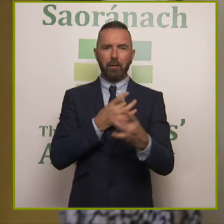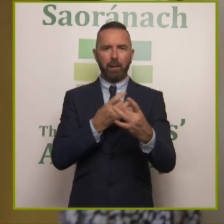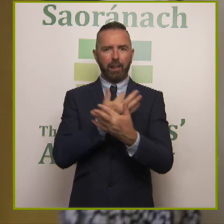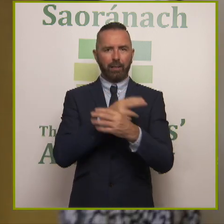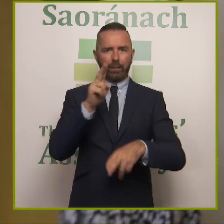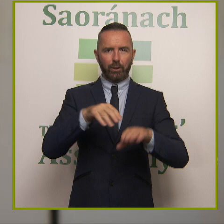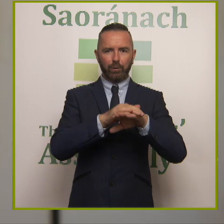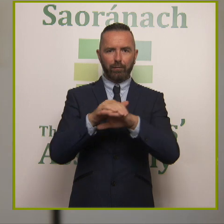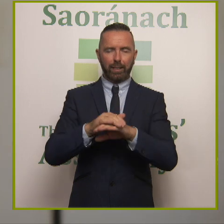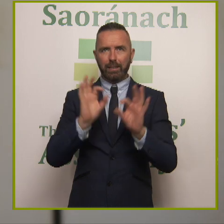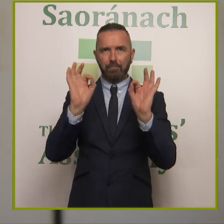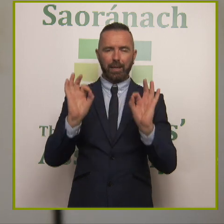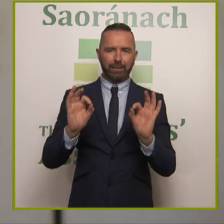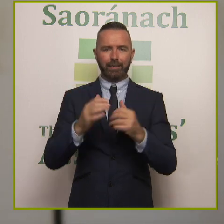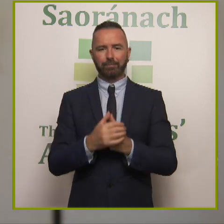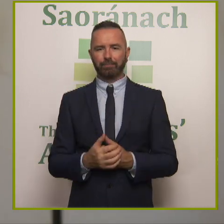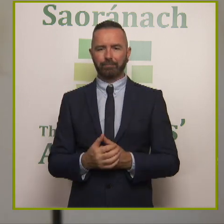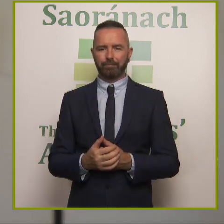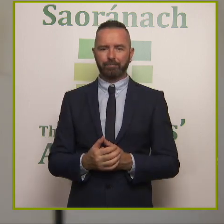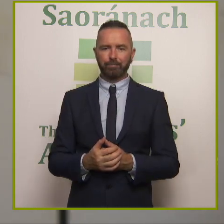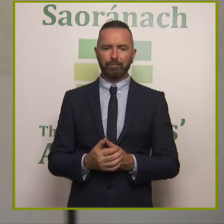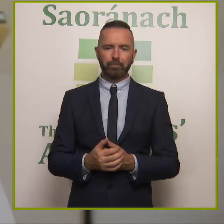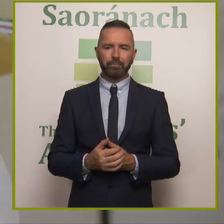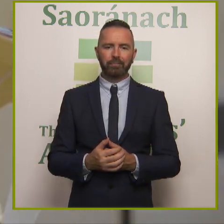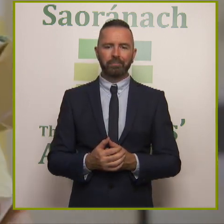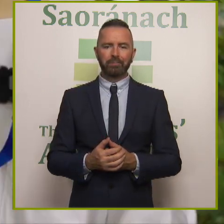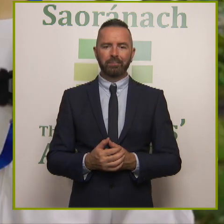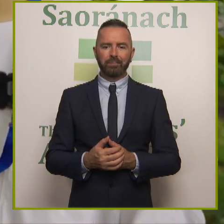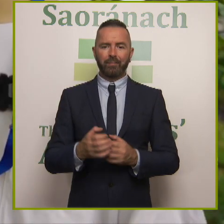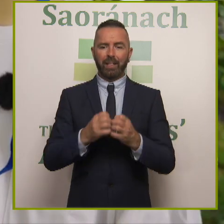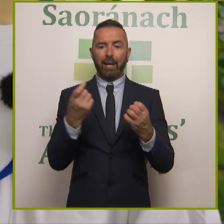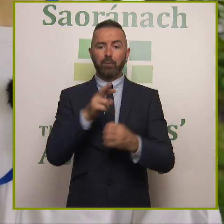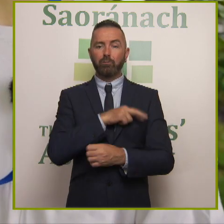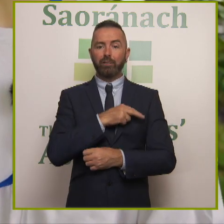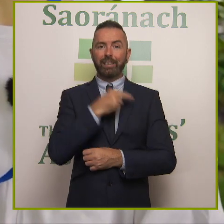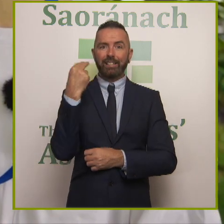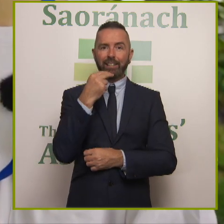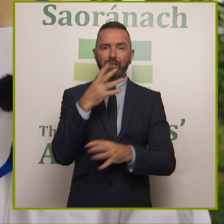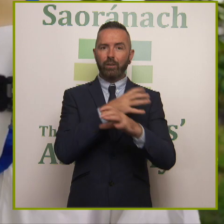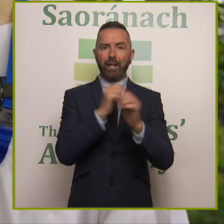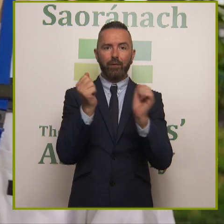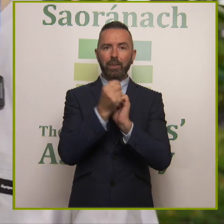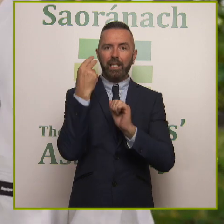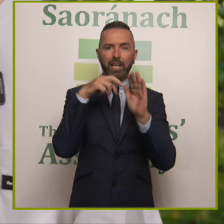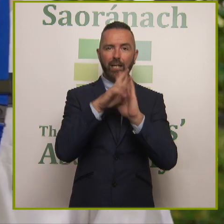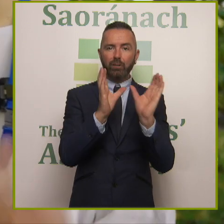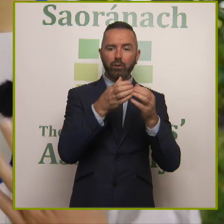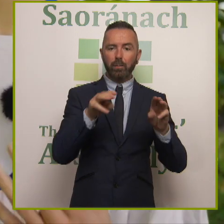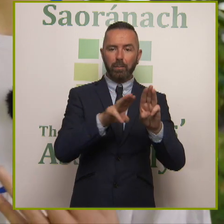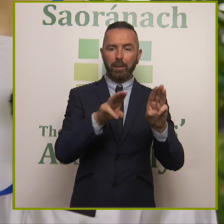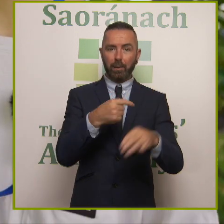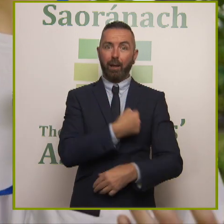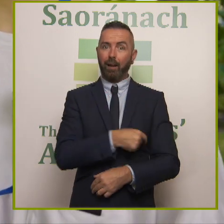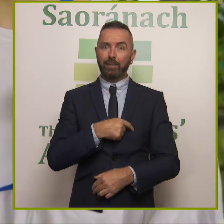just it was amazing. Yeah, I mean, everyone's just so nice. You'll never meet a nicer group of people, honestly. Over